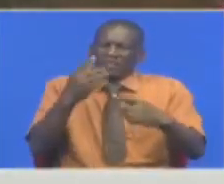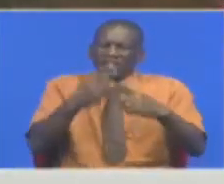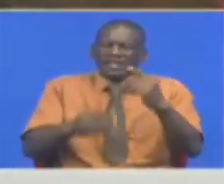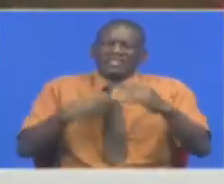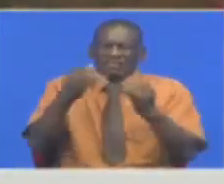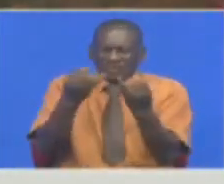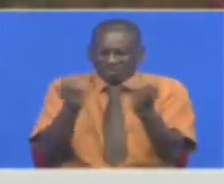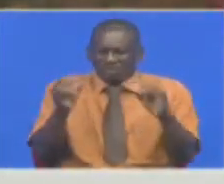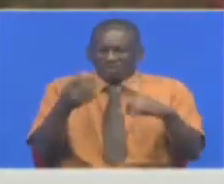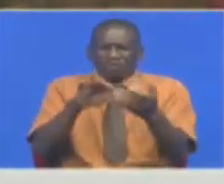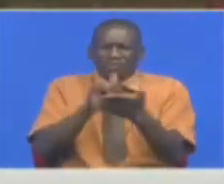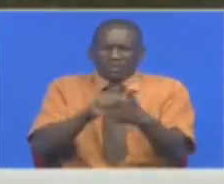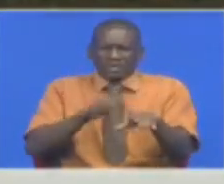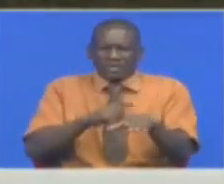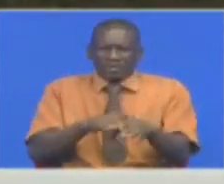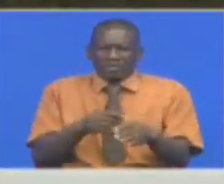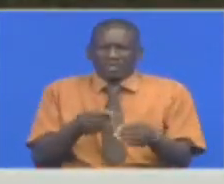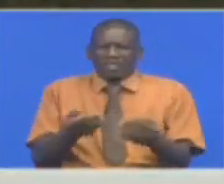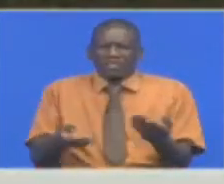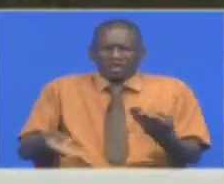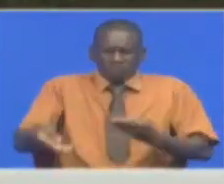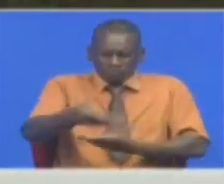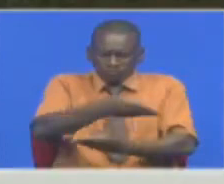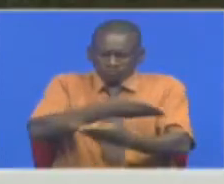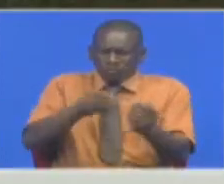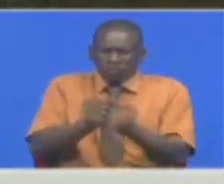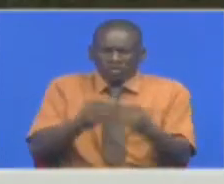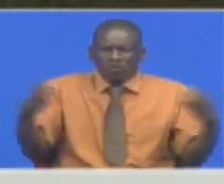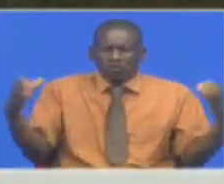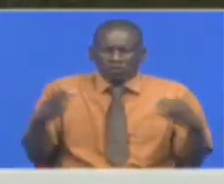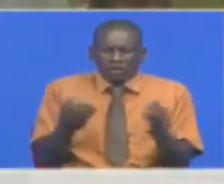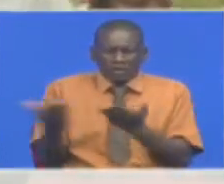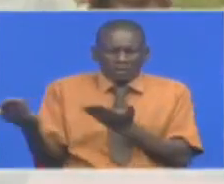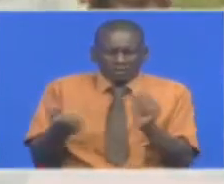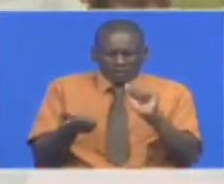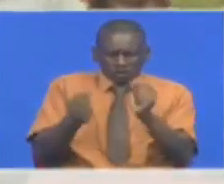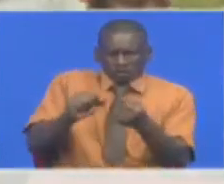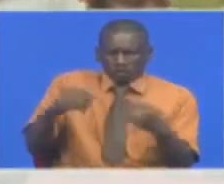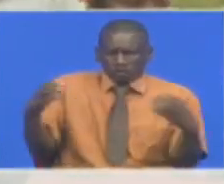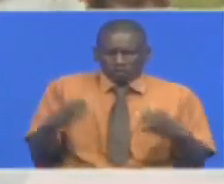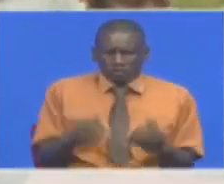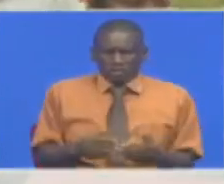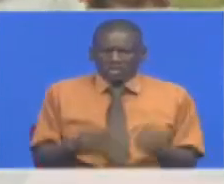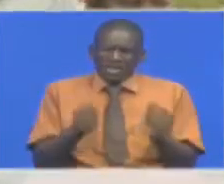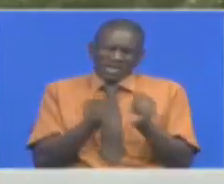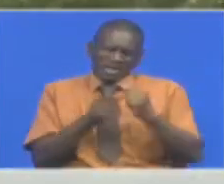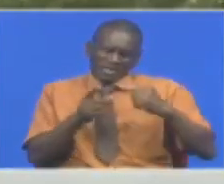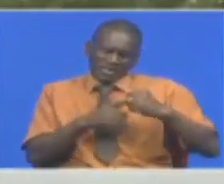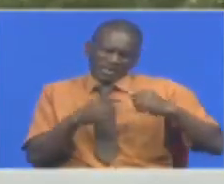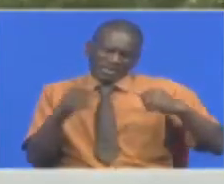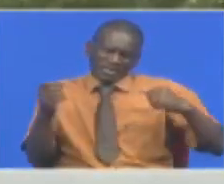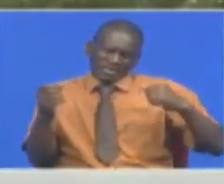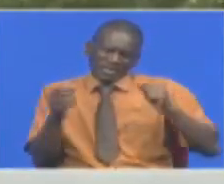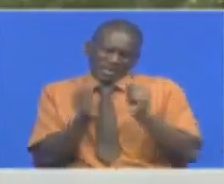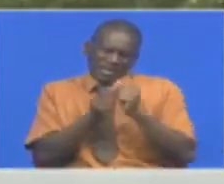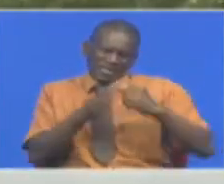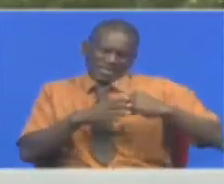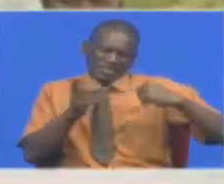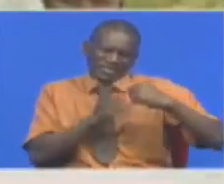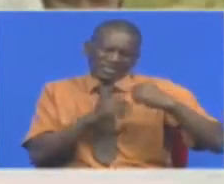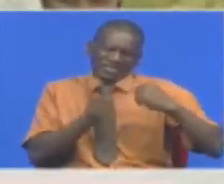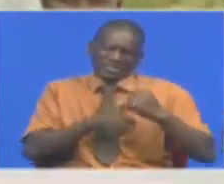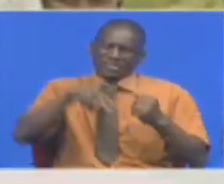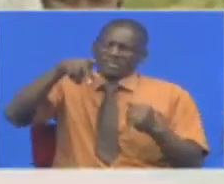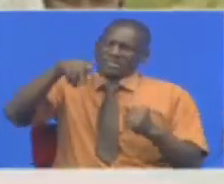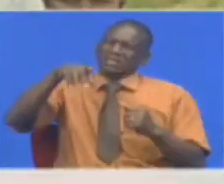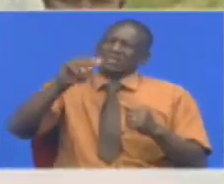they have been intertwined with the community, bringing transformation. In 1966, June 1, Patel akashukua shamba,